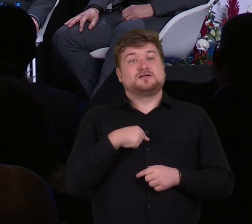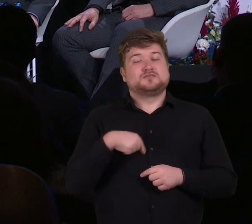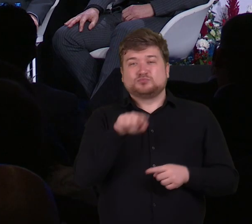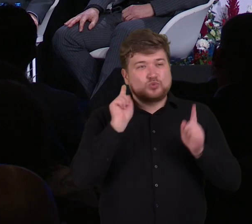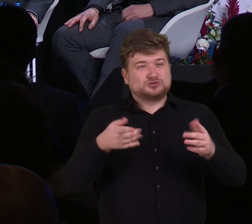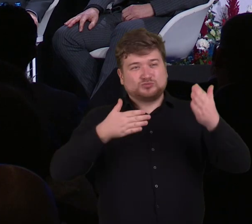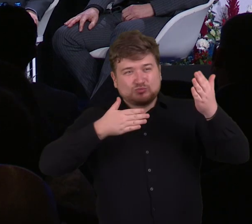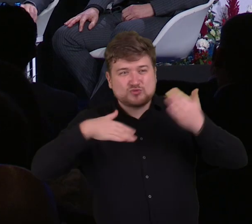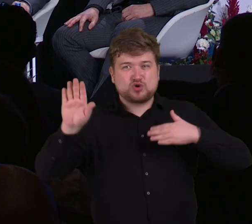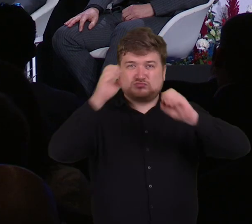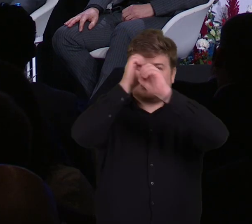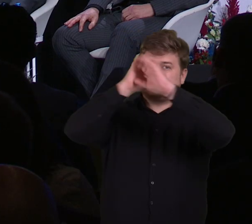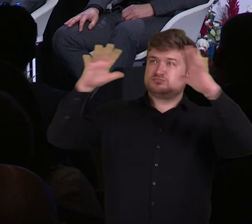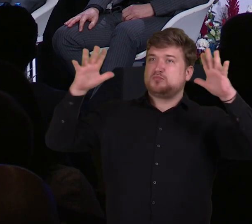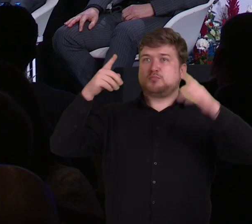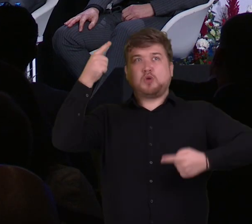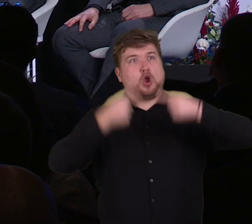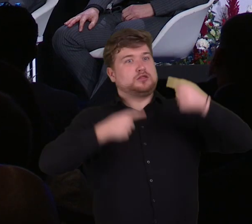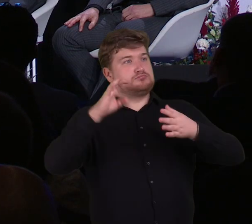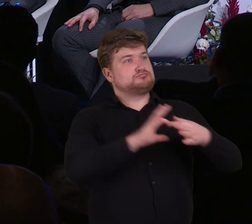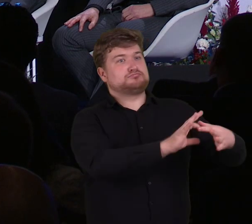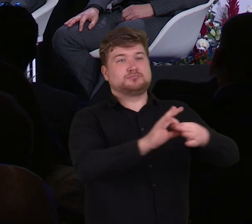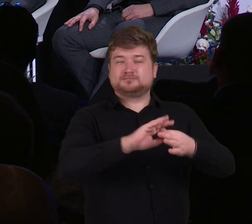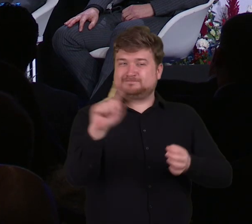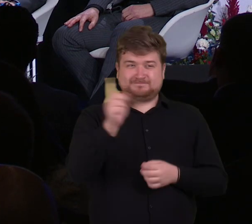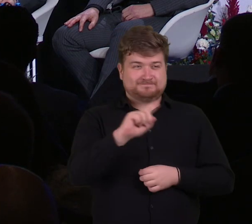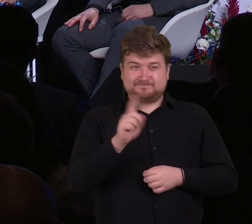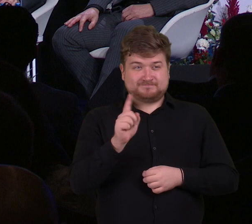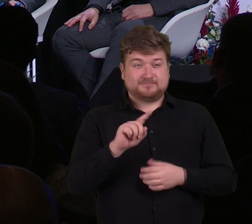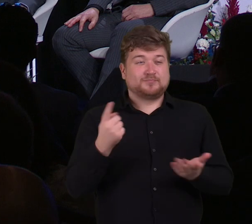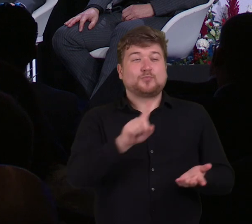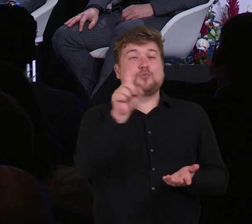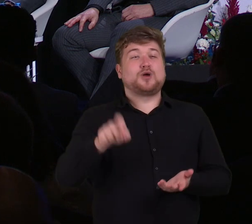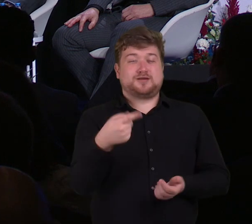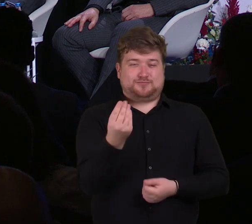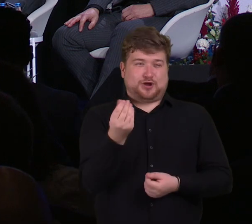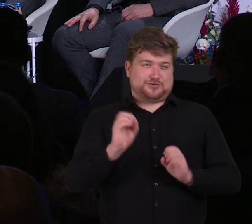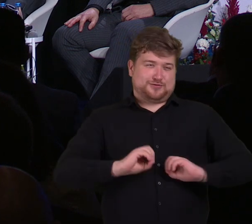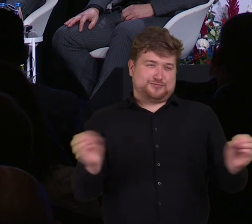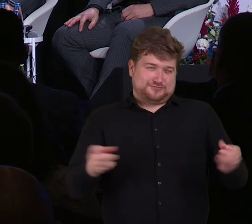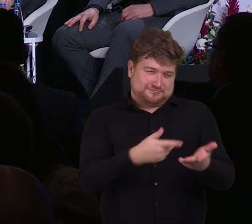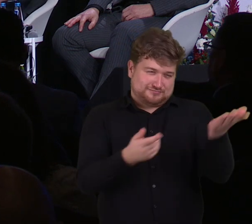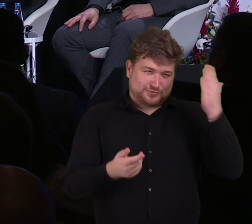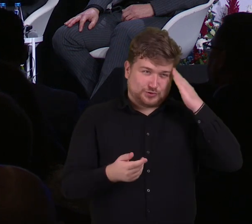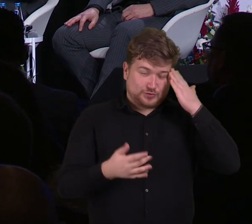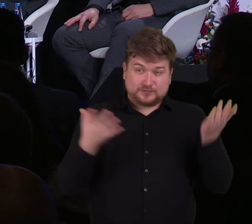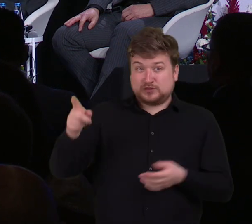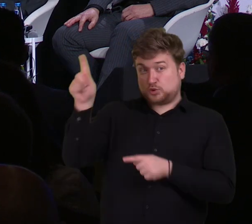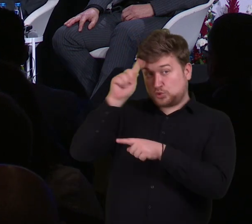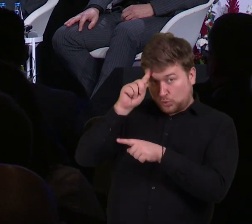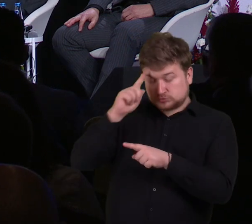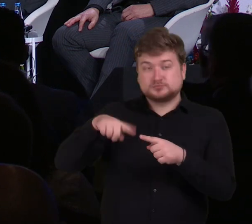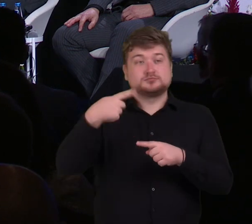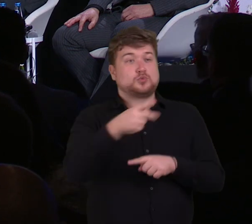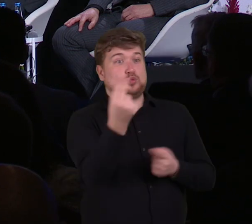moving now from Germany to Slovenia, and from big region,